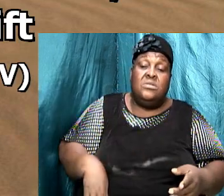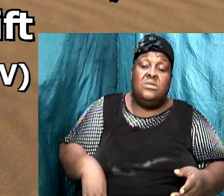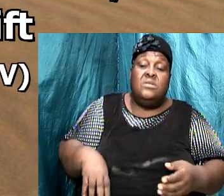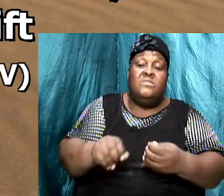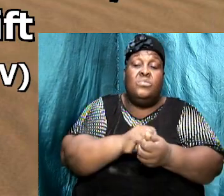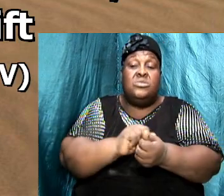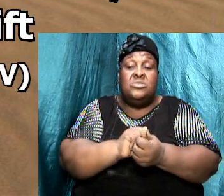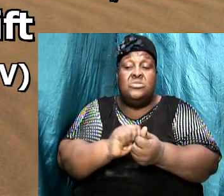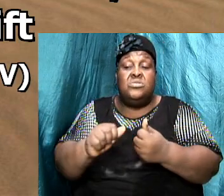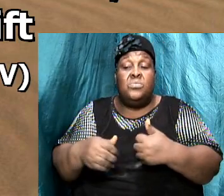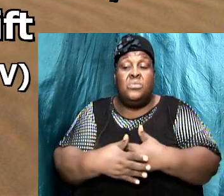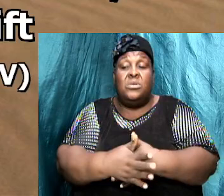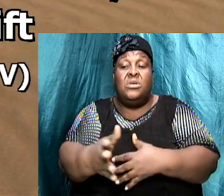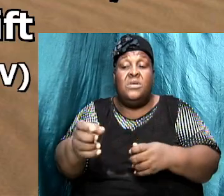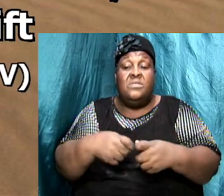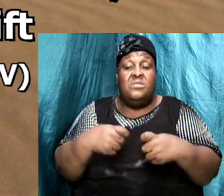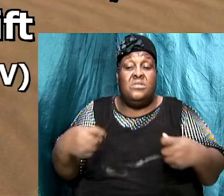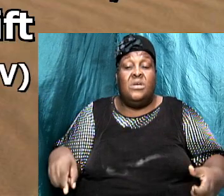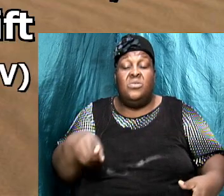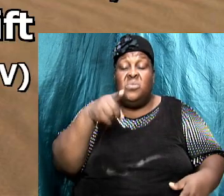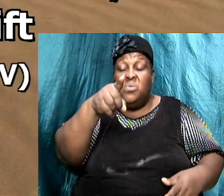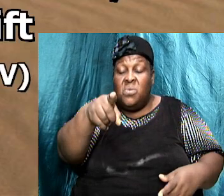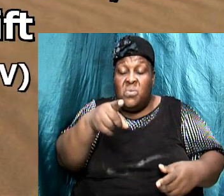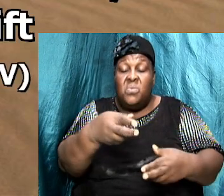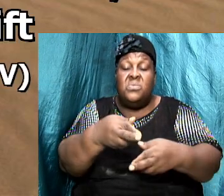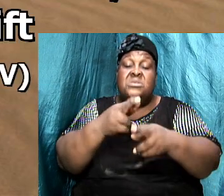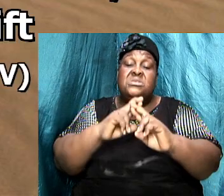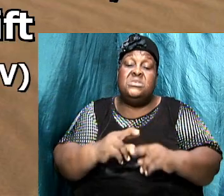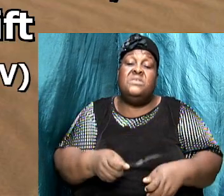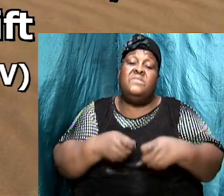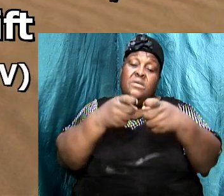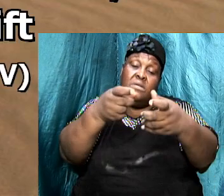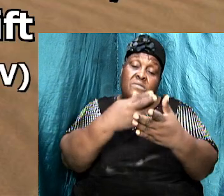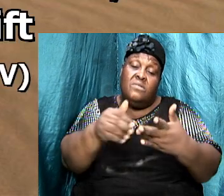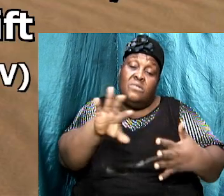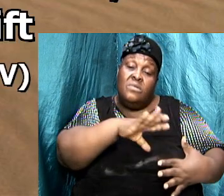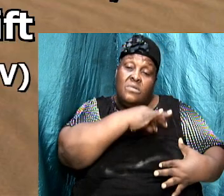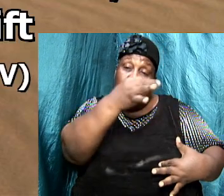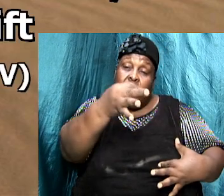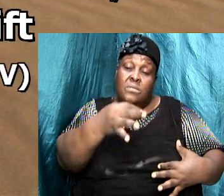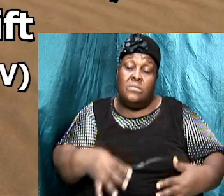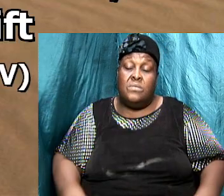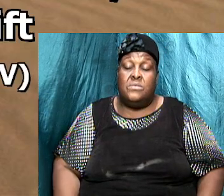remission of sins. And he shall receive the gift of the Holy Spirit.